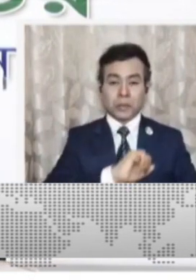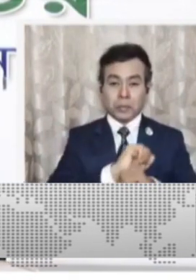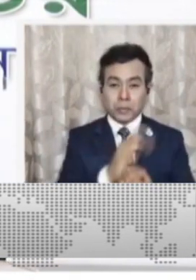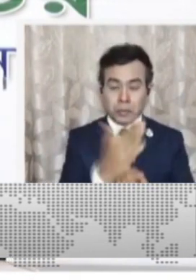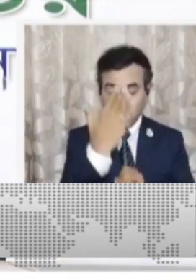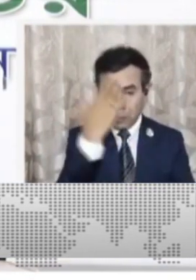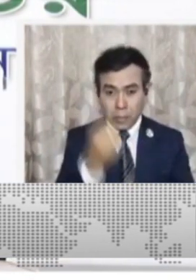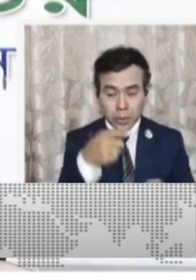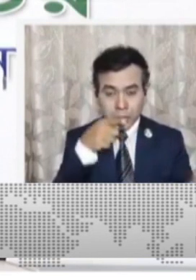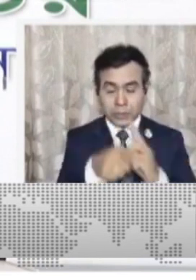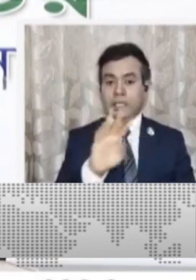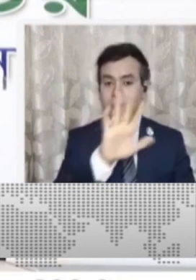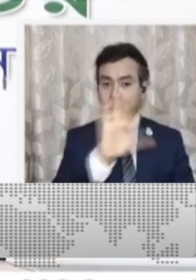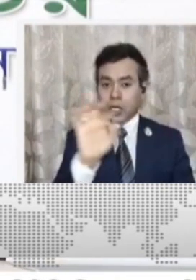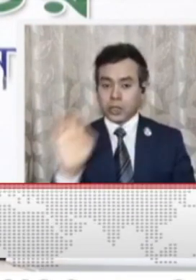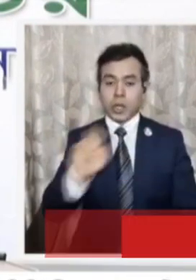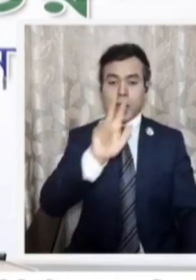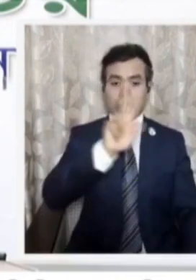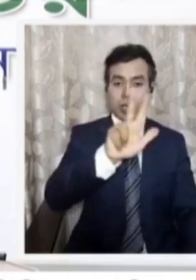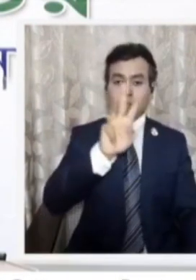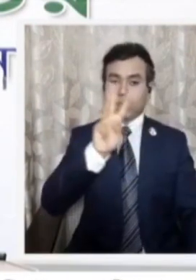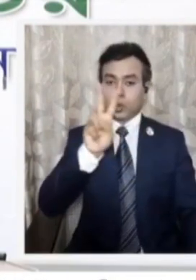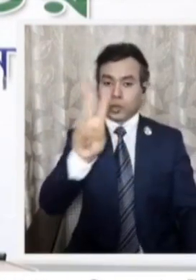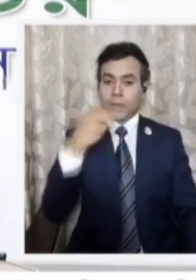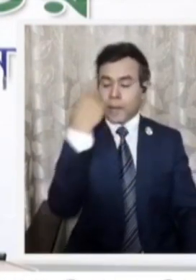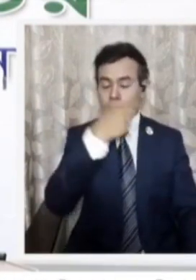have died so far.